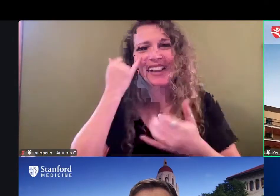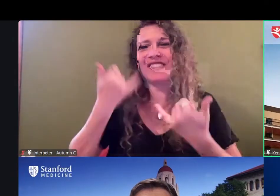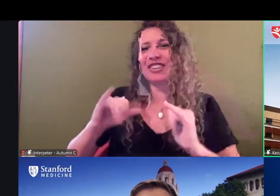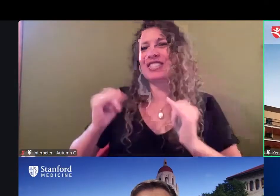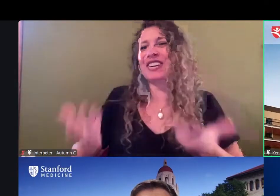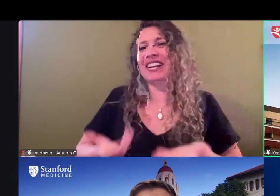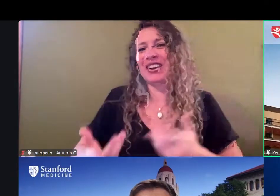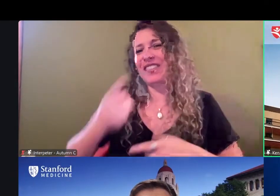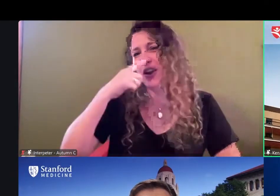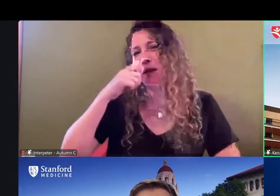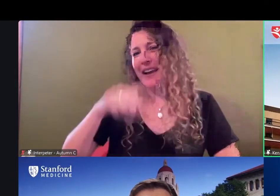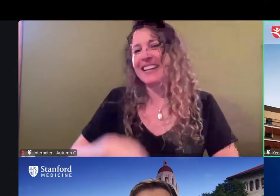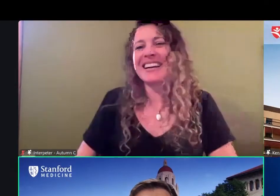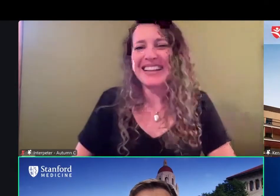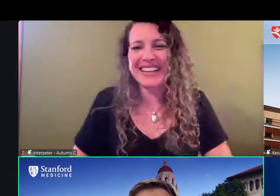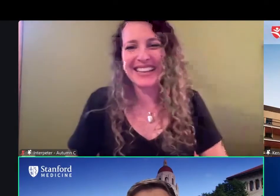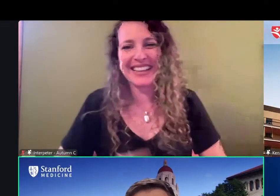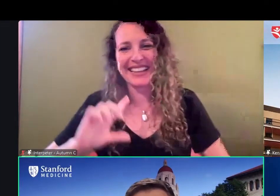mind. They don't mind.